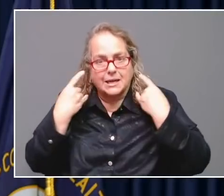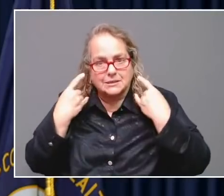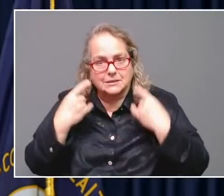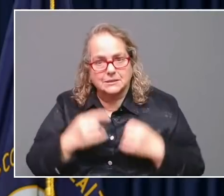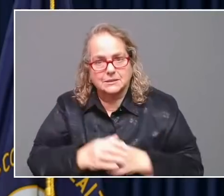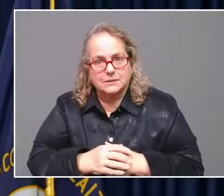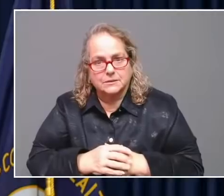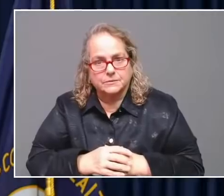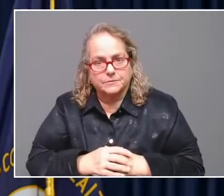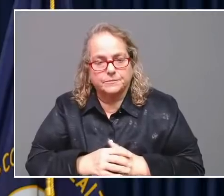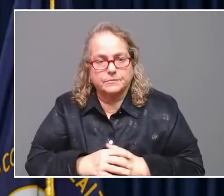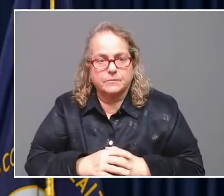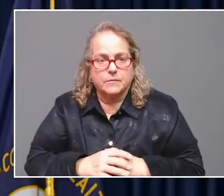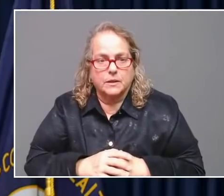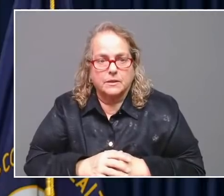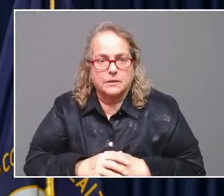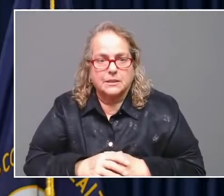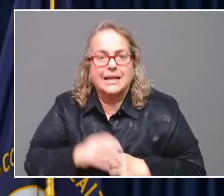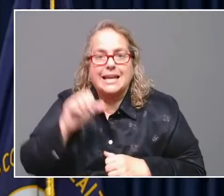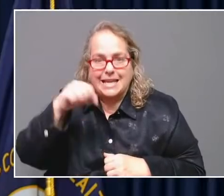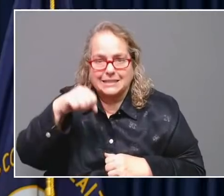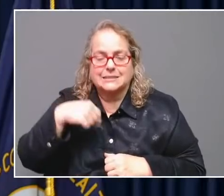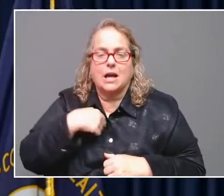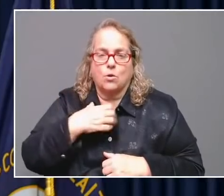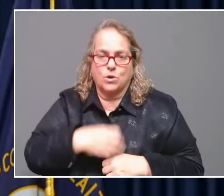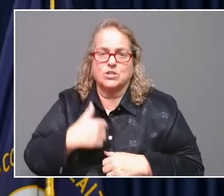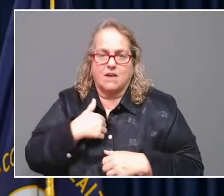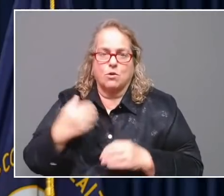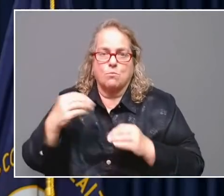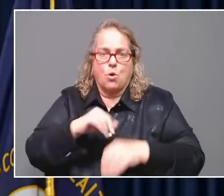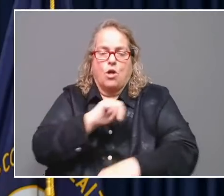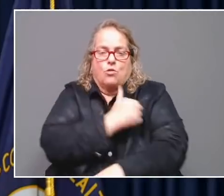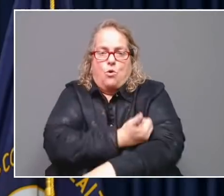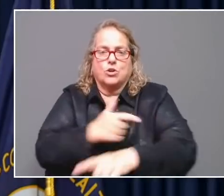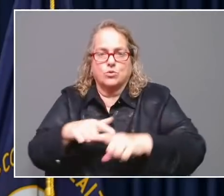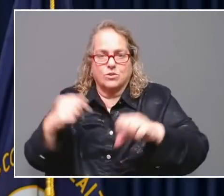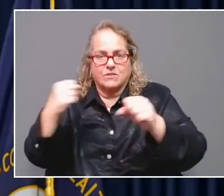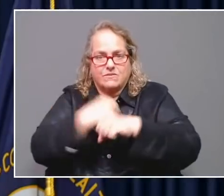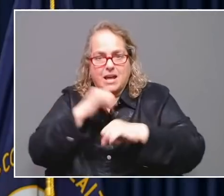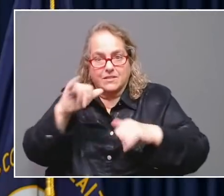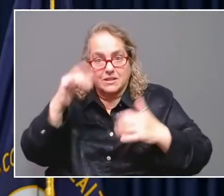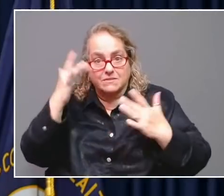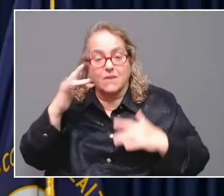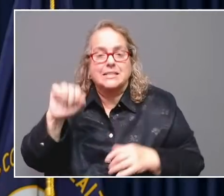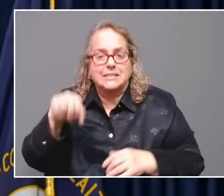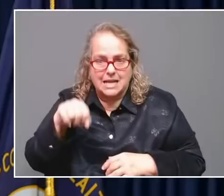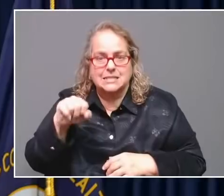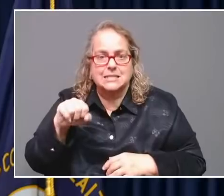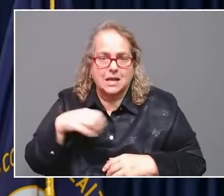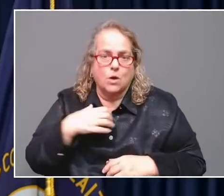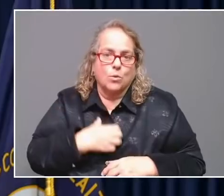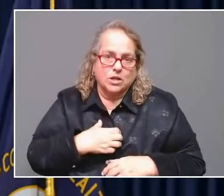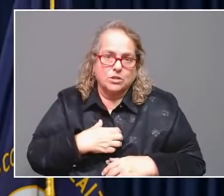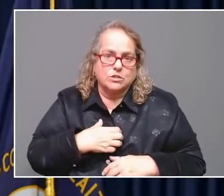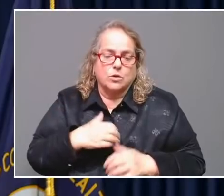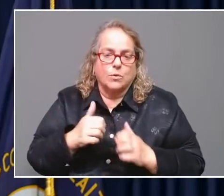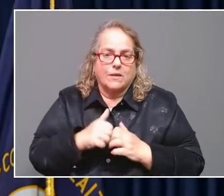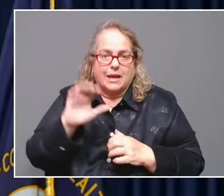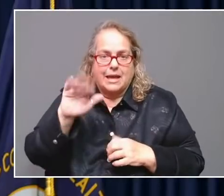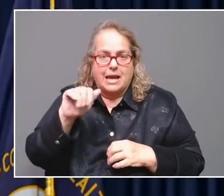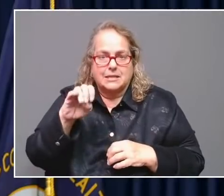Yes, I wish I had more authority to fight this virus. With cases increasing,